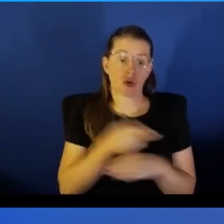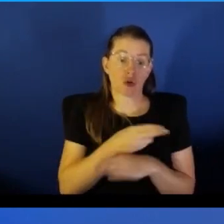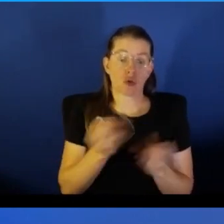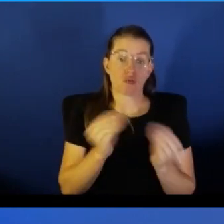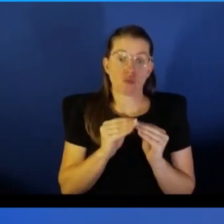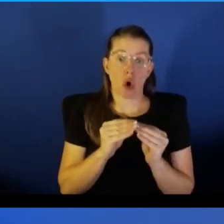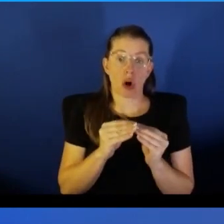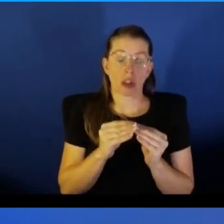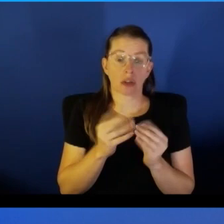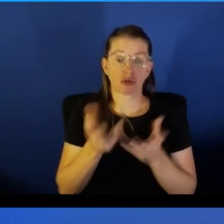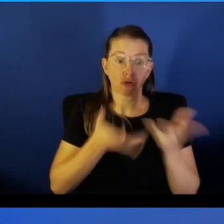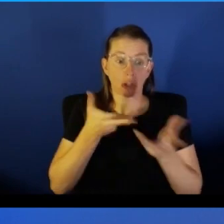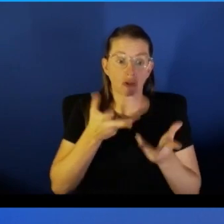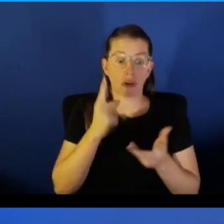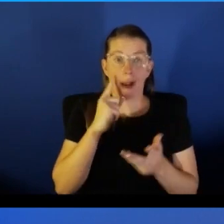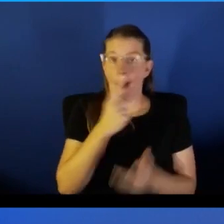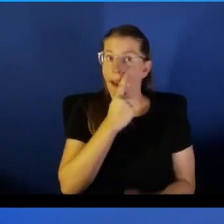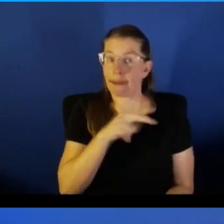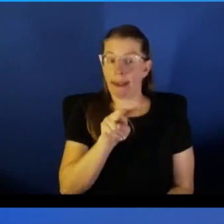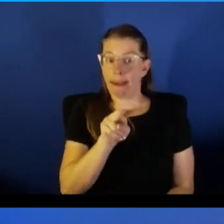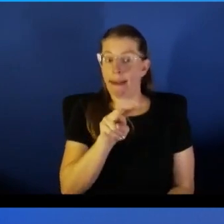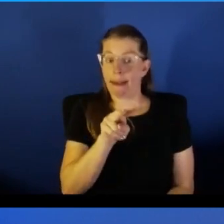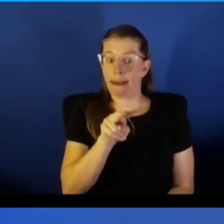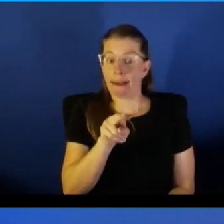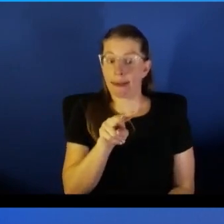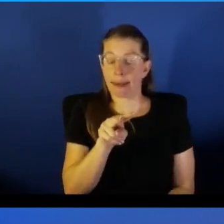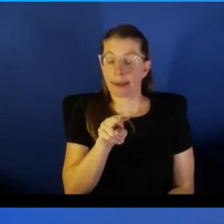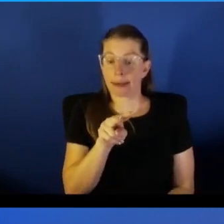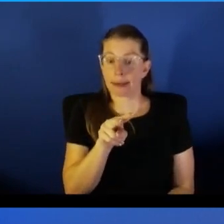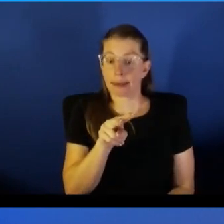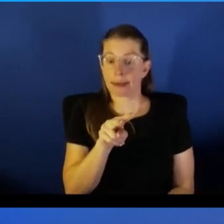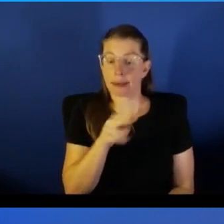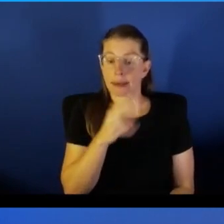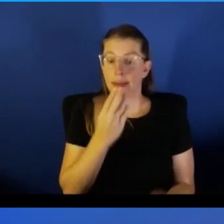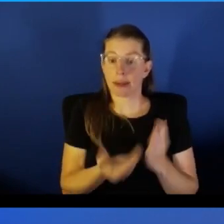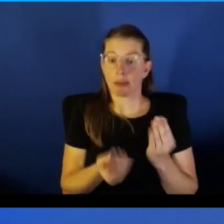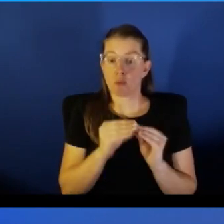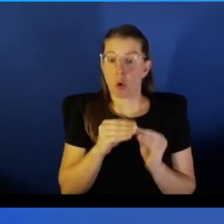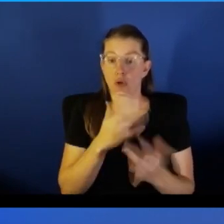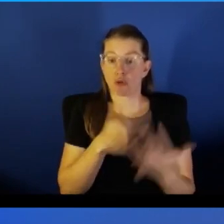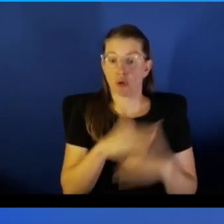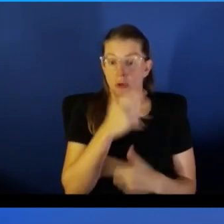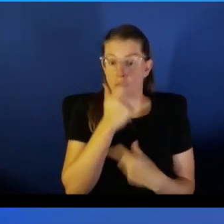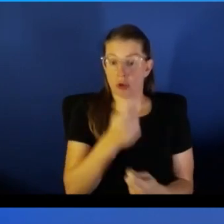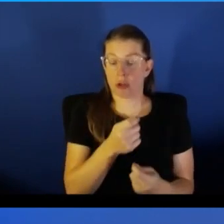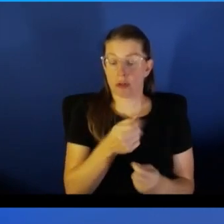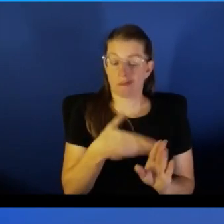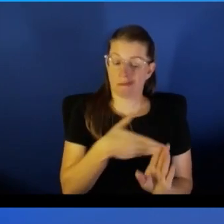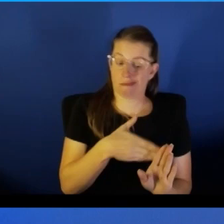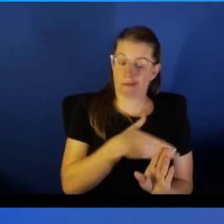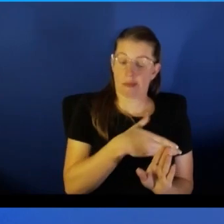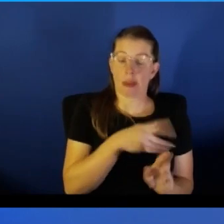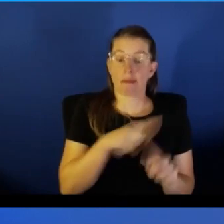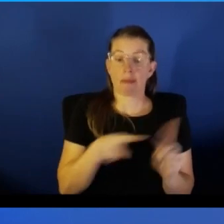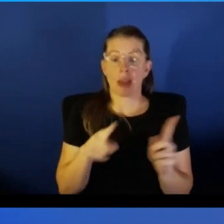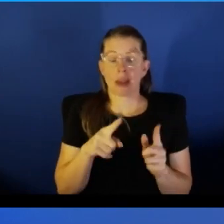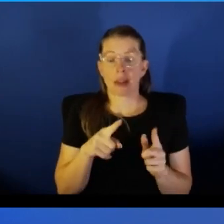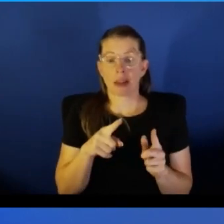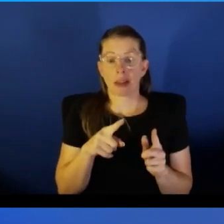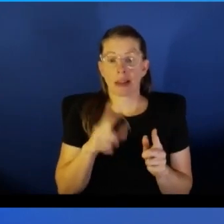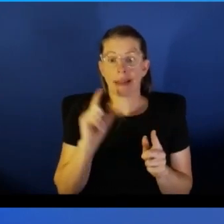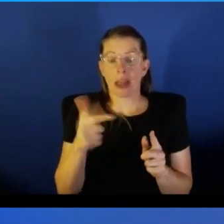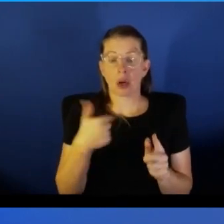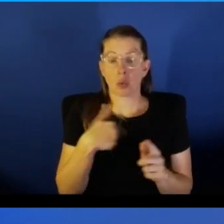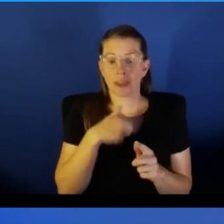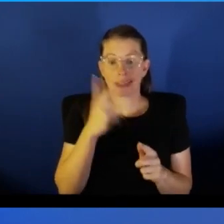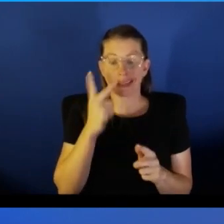gesture, eye gaze, and I may have more social interest early on, but then we see this